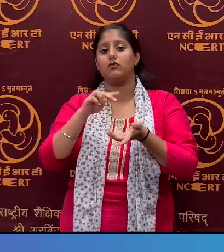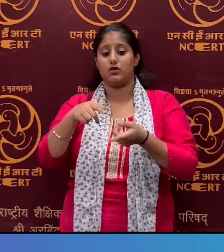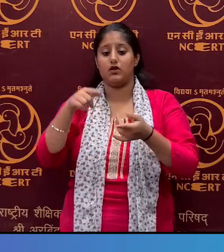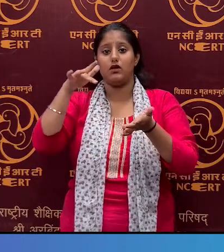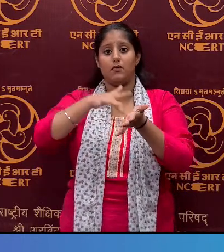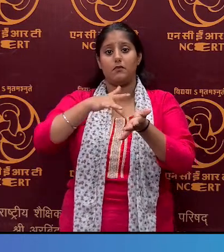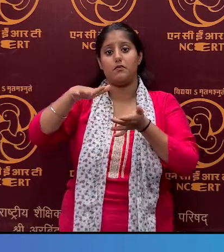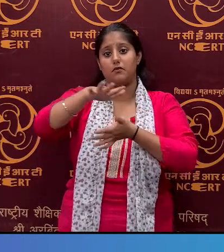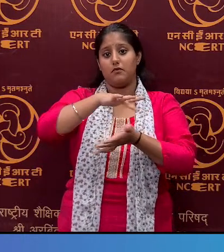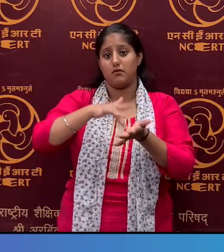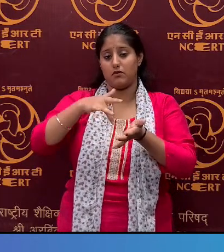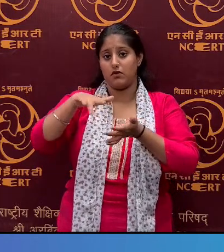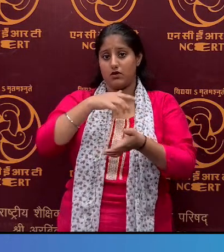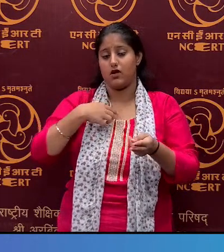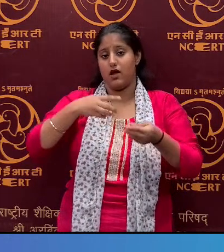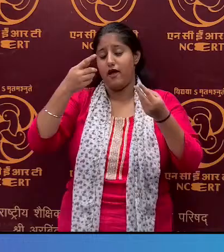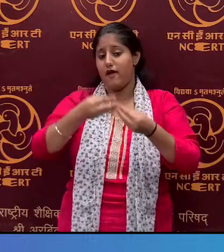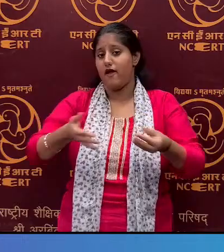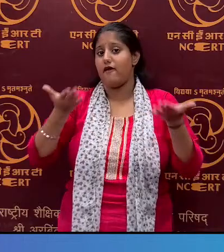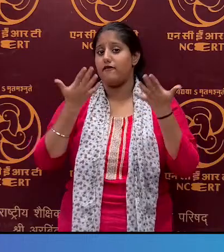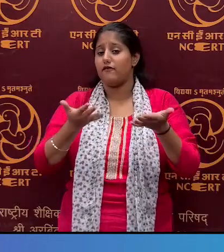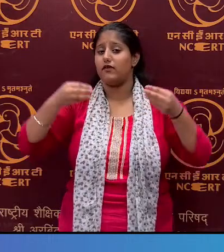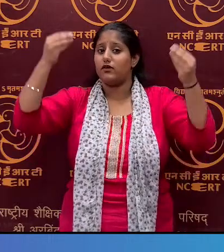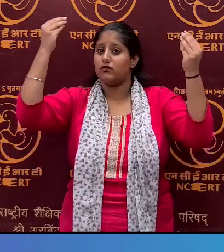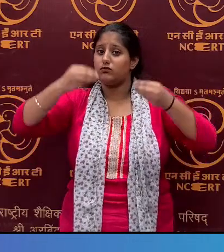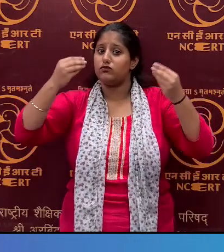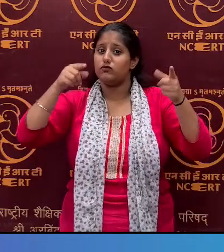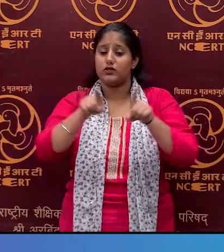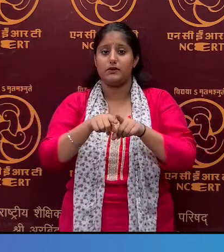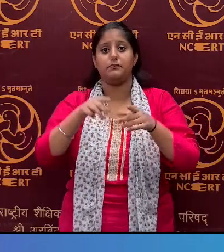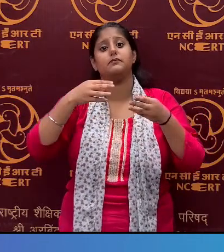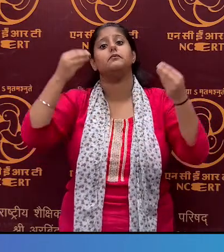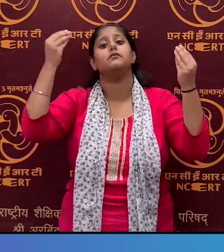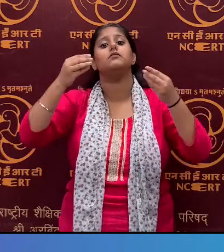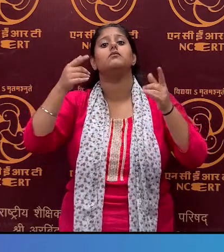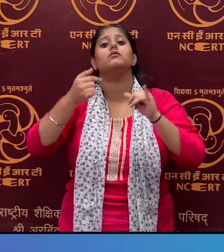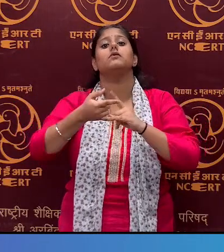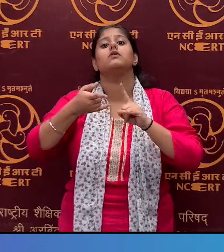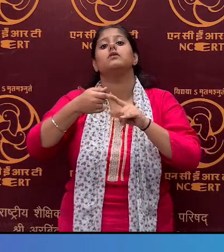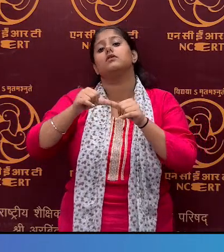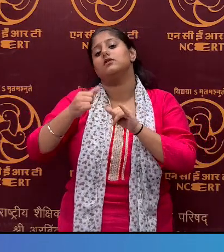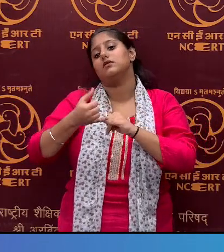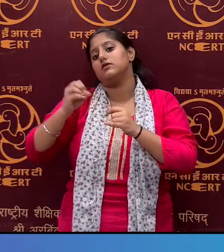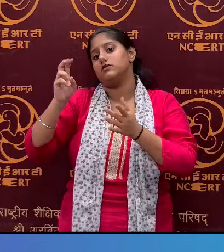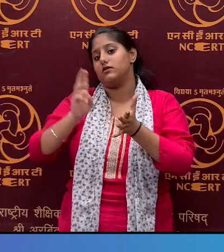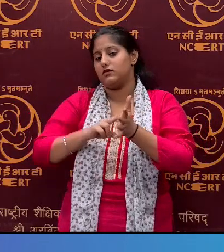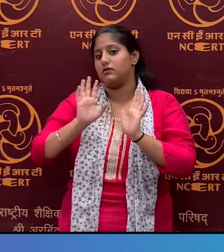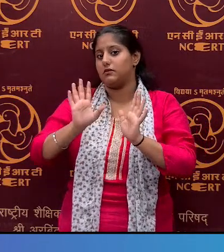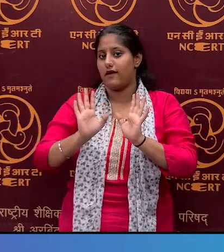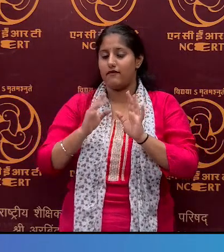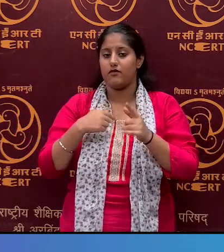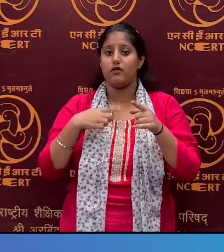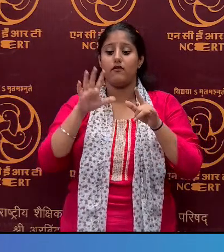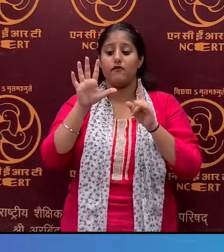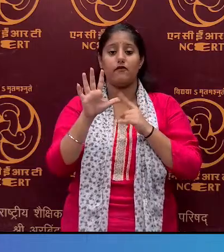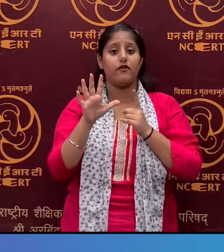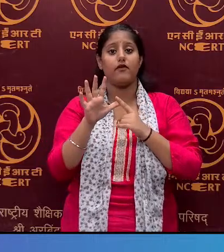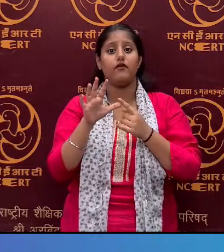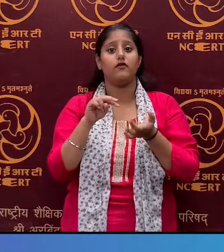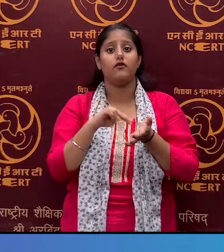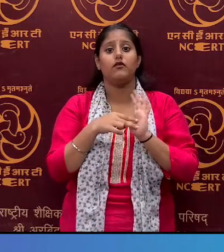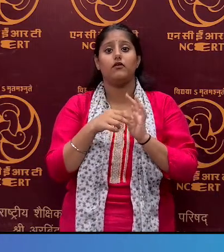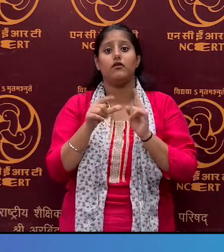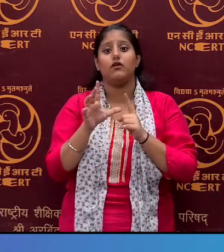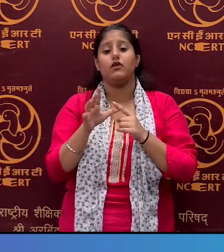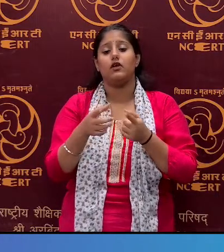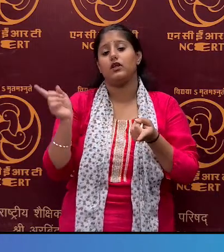receive massive and heavy rainfall during monsoon season. That's our fourth type of the climate. The fifth is come in southern